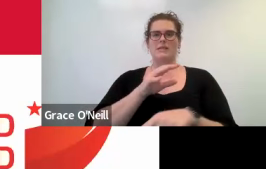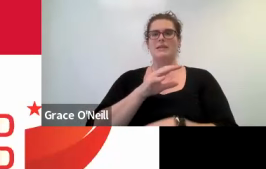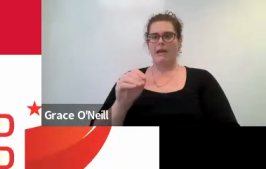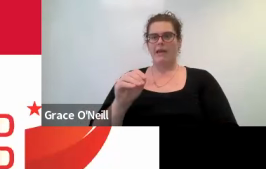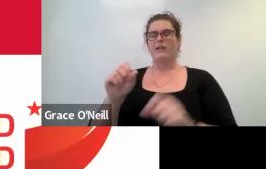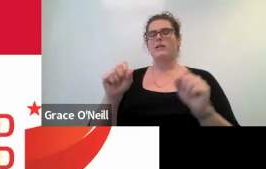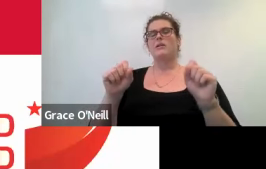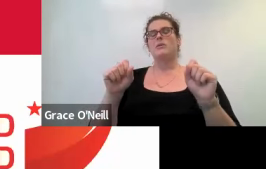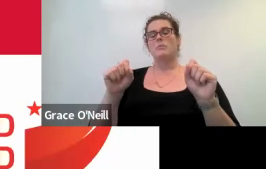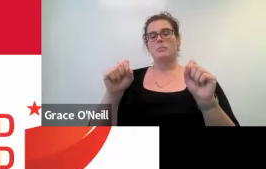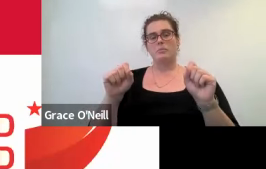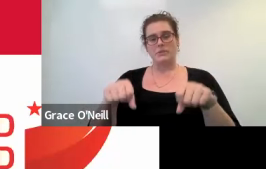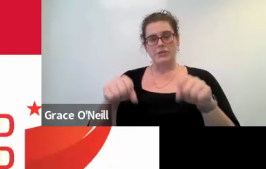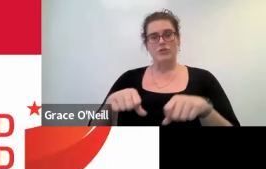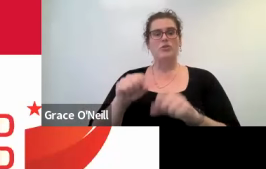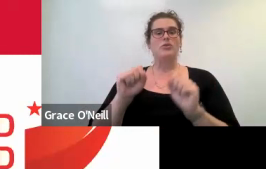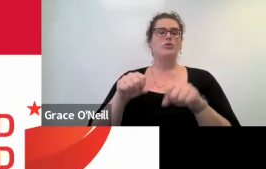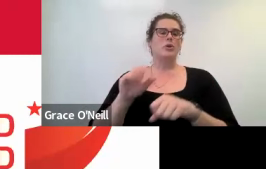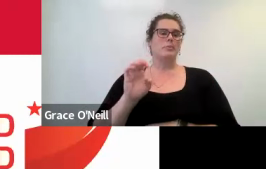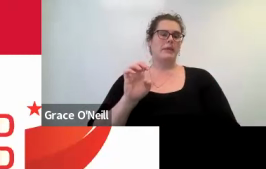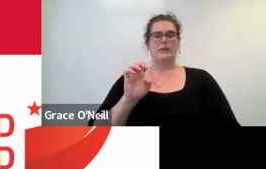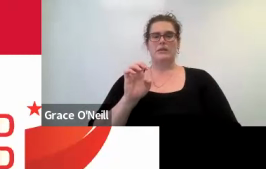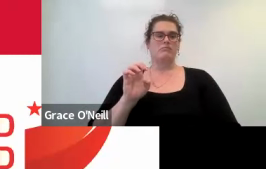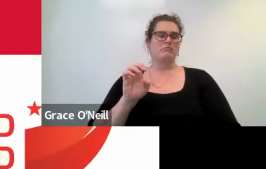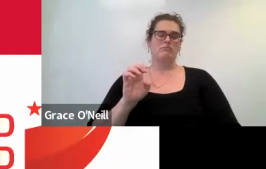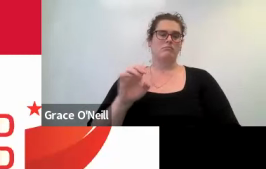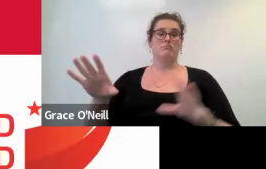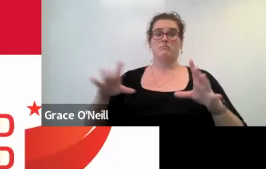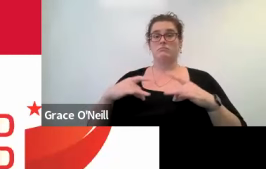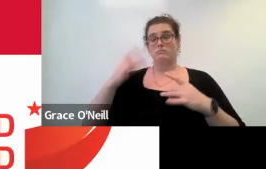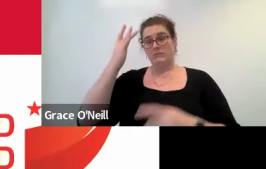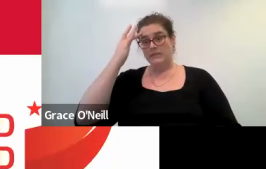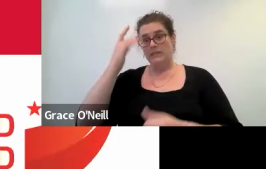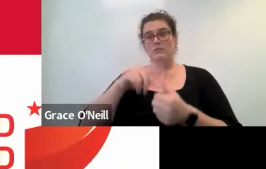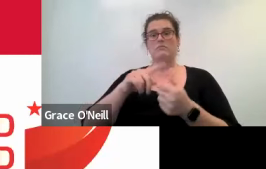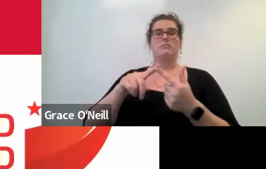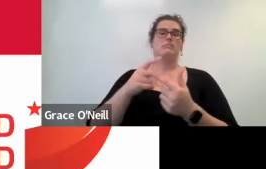potential could have been gotten sick, hospitalized.